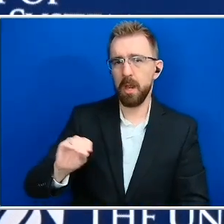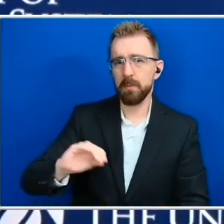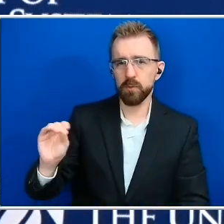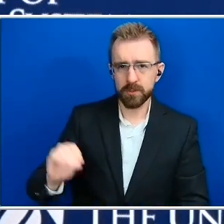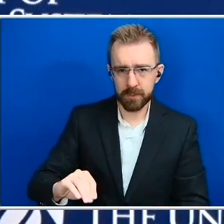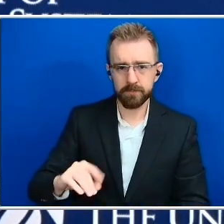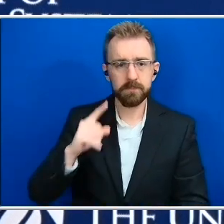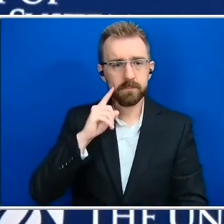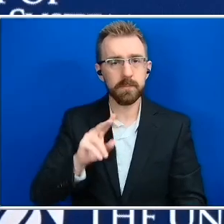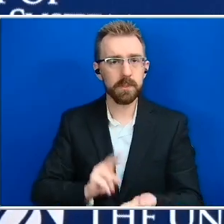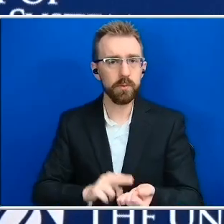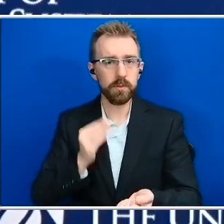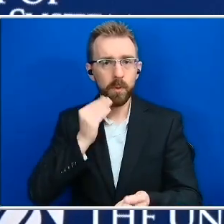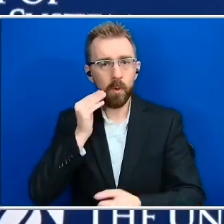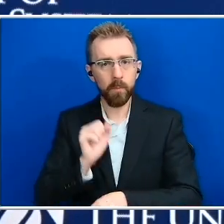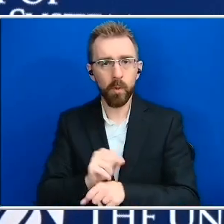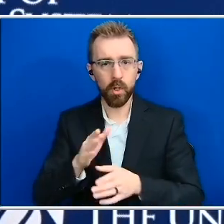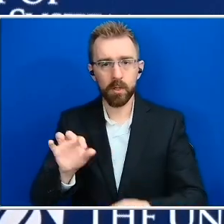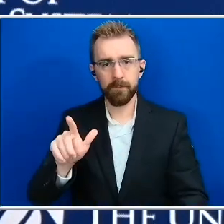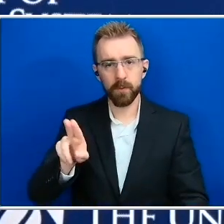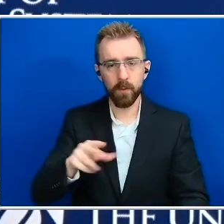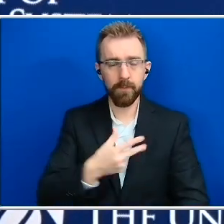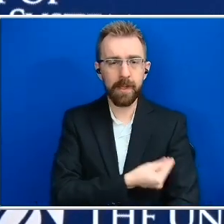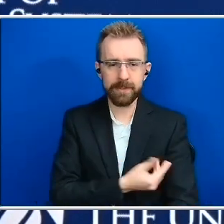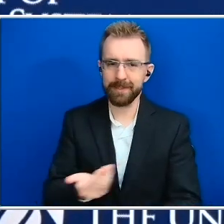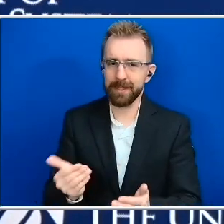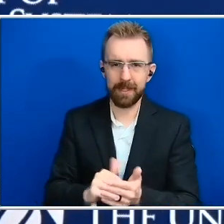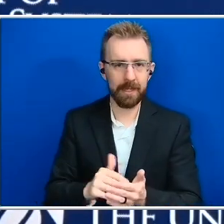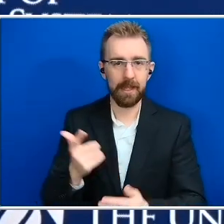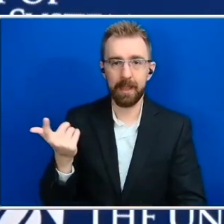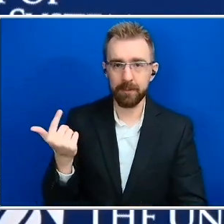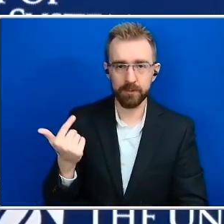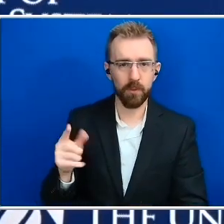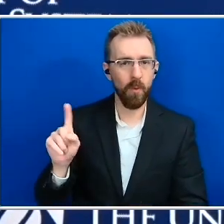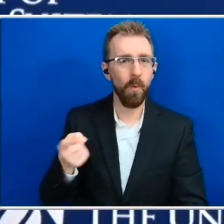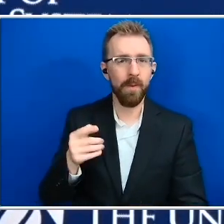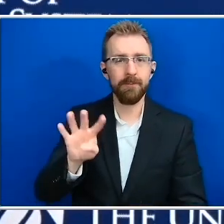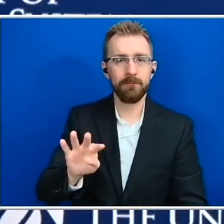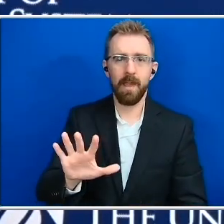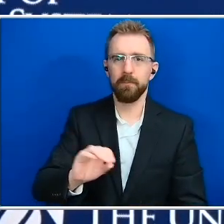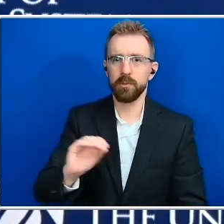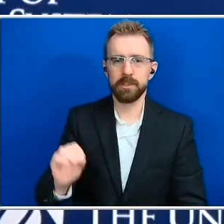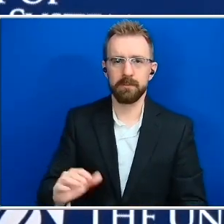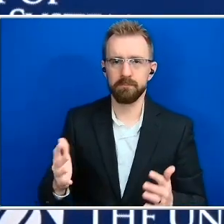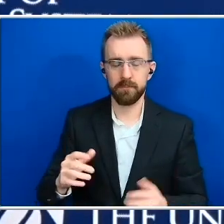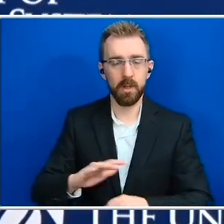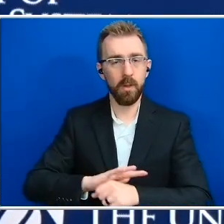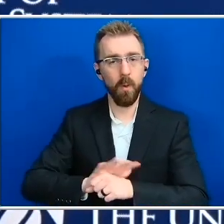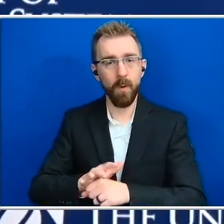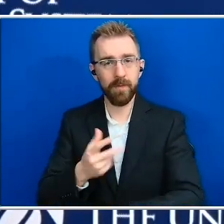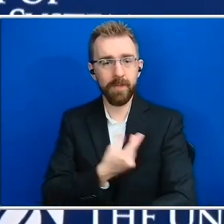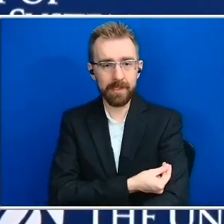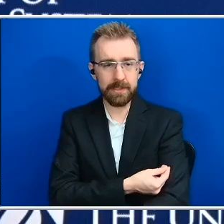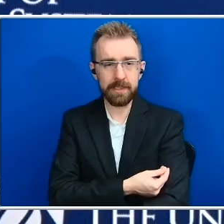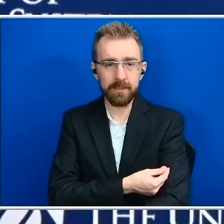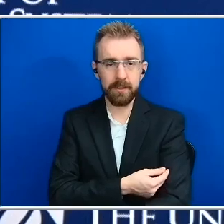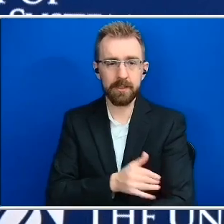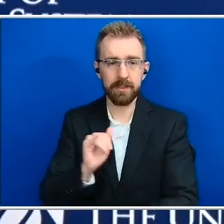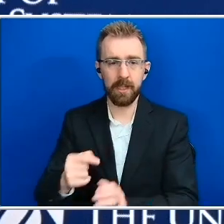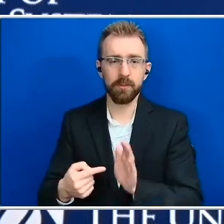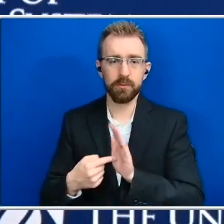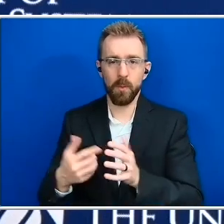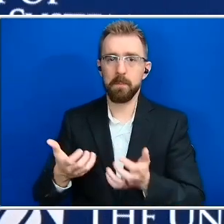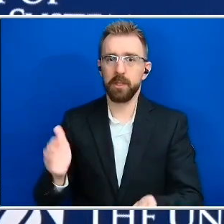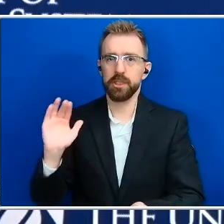workers for influenza vaccine, again, last year, was only 45%. For COVID vaccine, though, Sean, much less. It